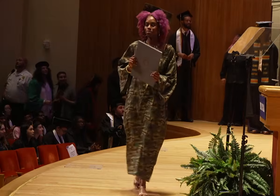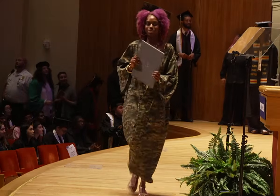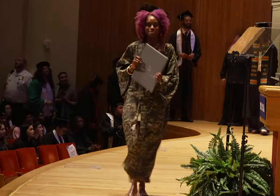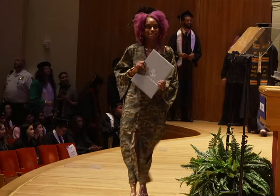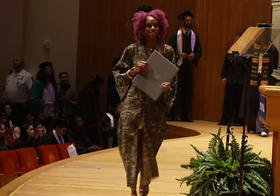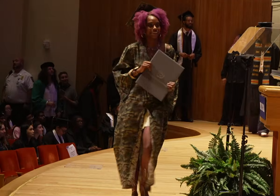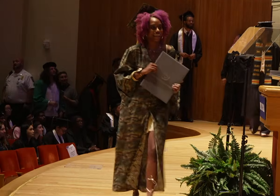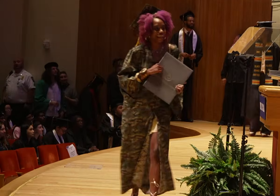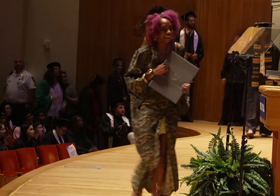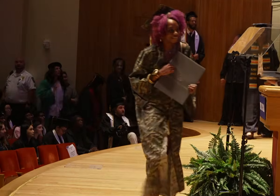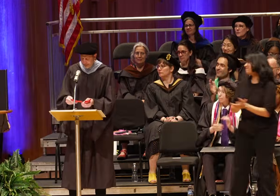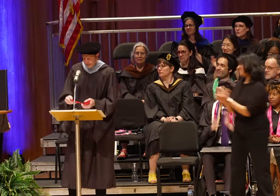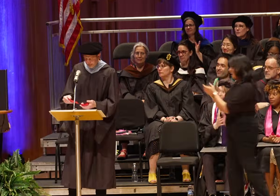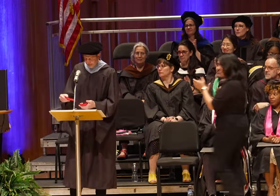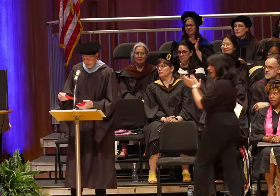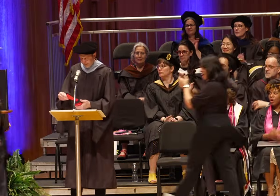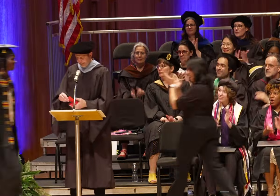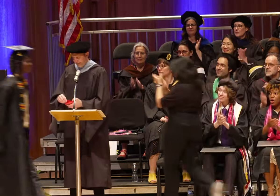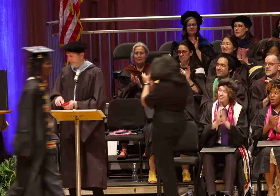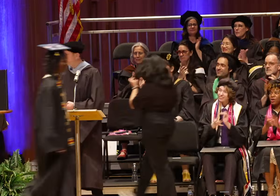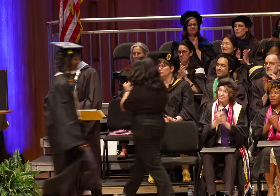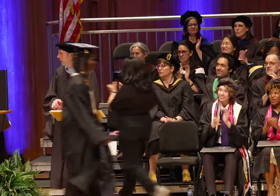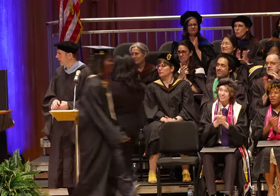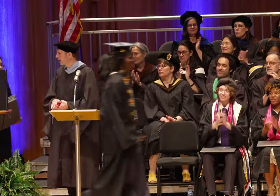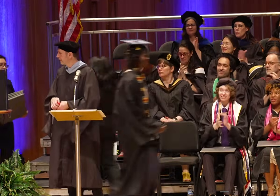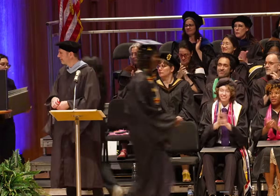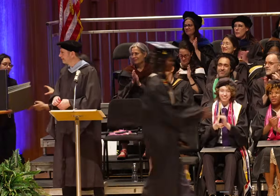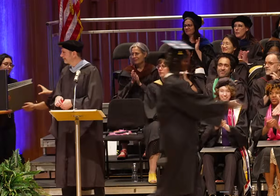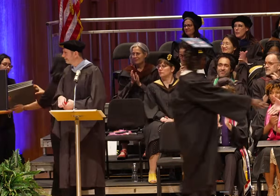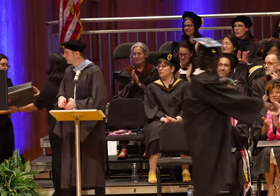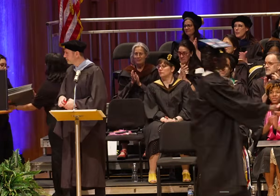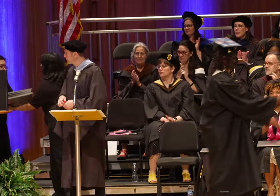Asada Patterson Lyles.